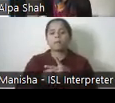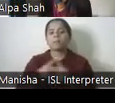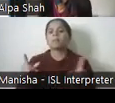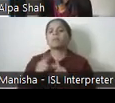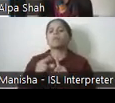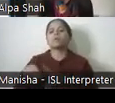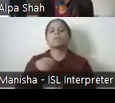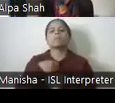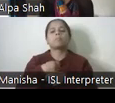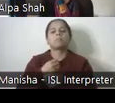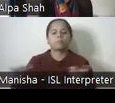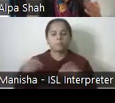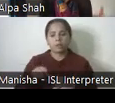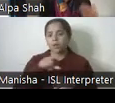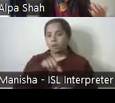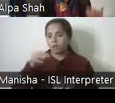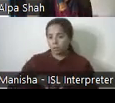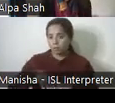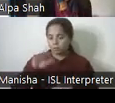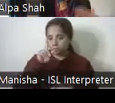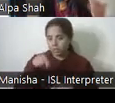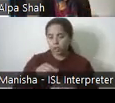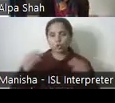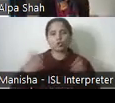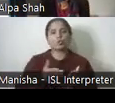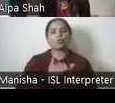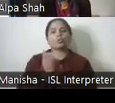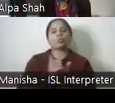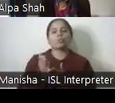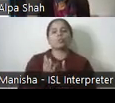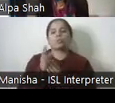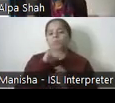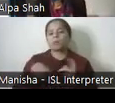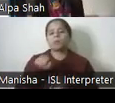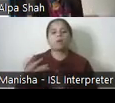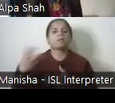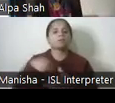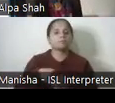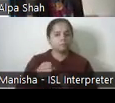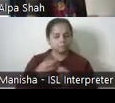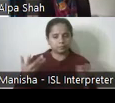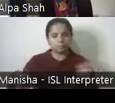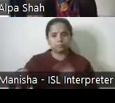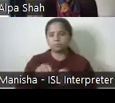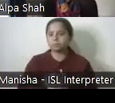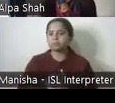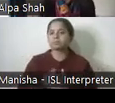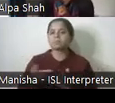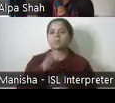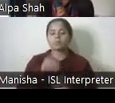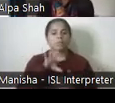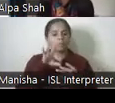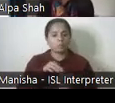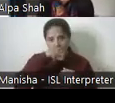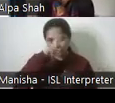back to the late 1800s, but now there are new waves of accumulation by dispossession in neoliberal India, which is coming with a